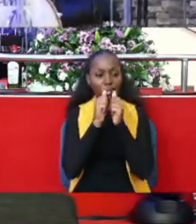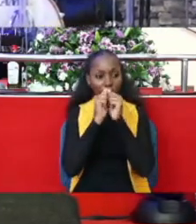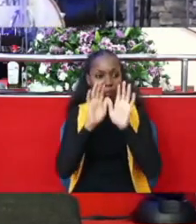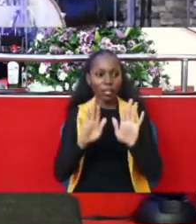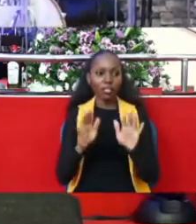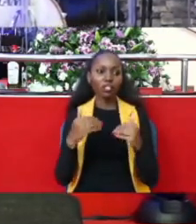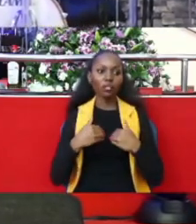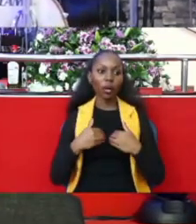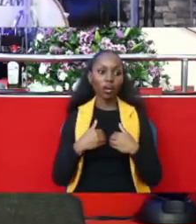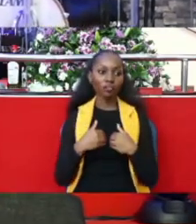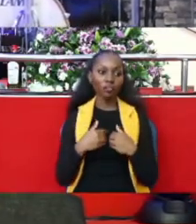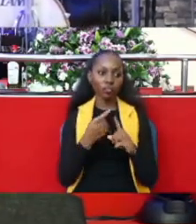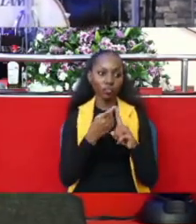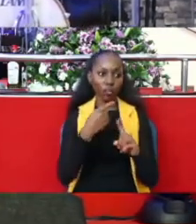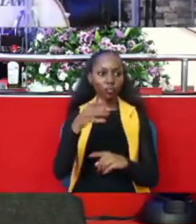patterns.